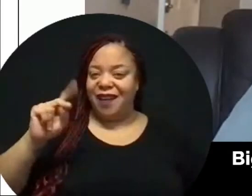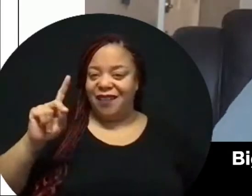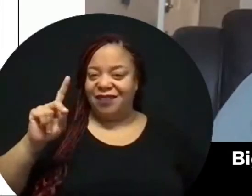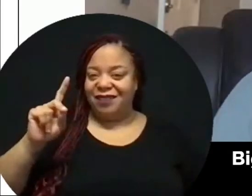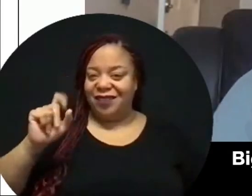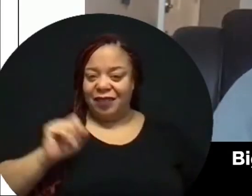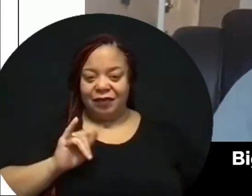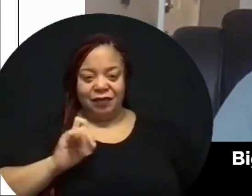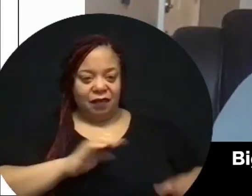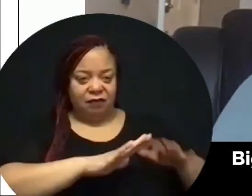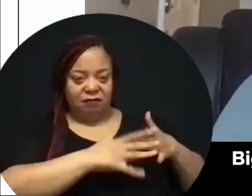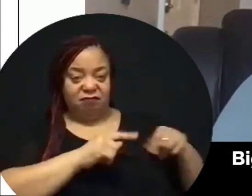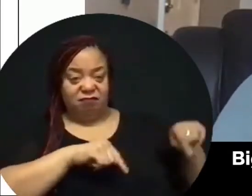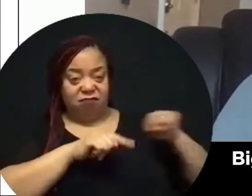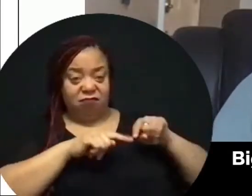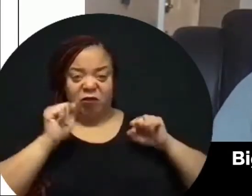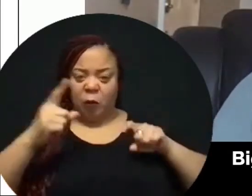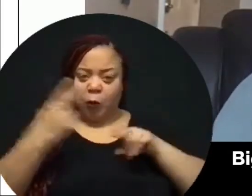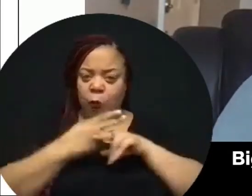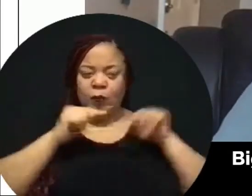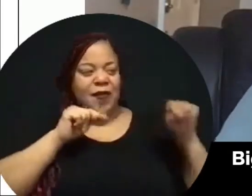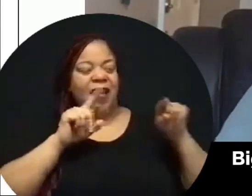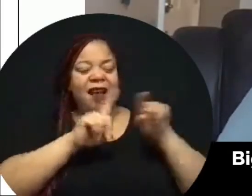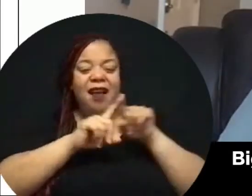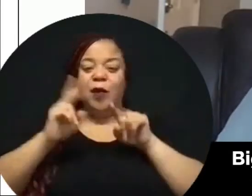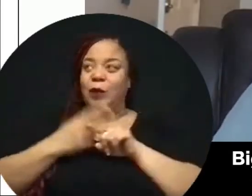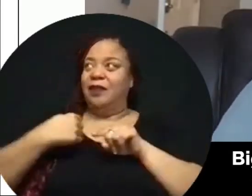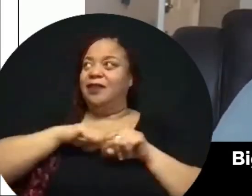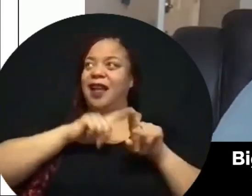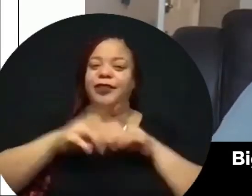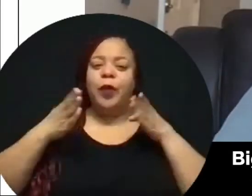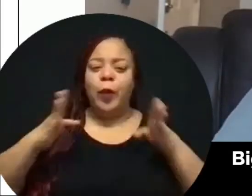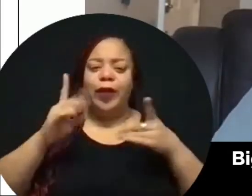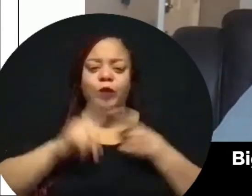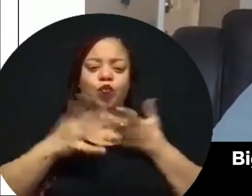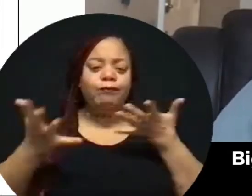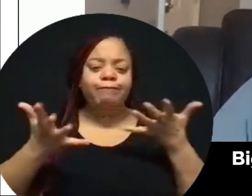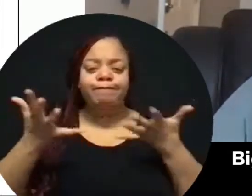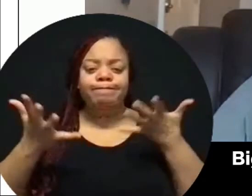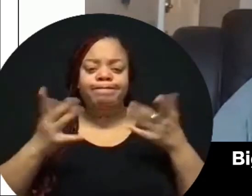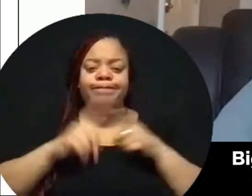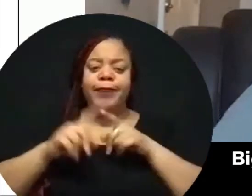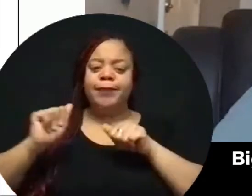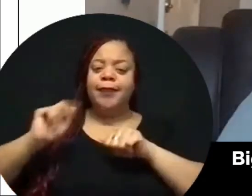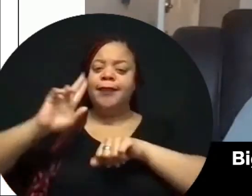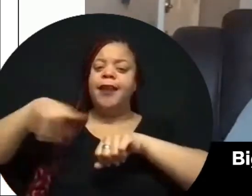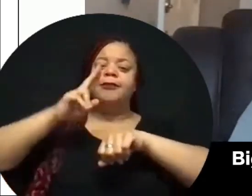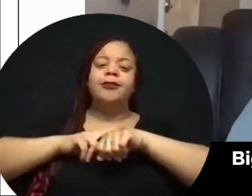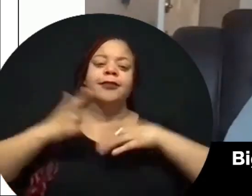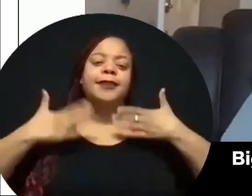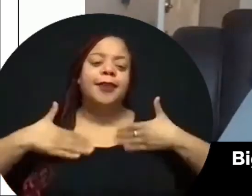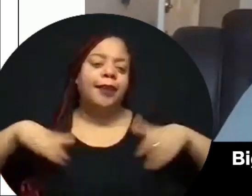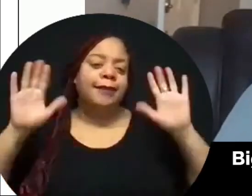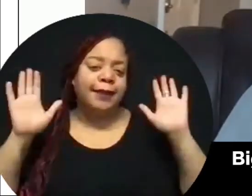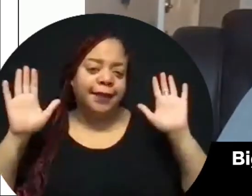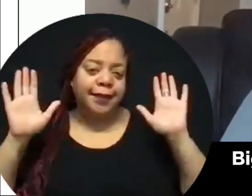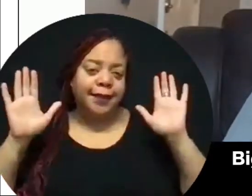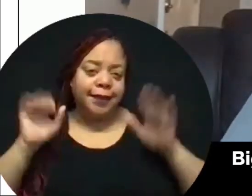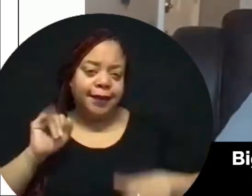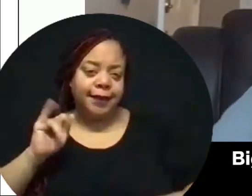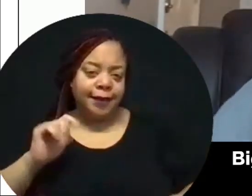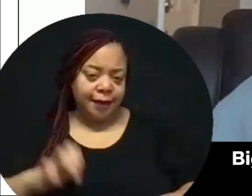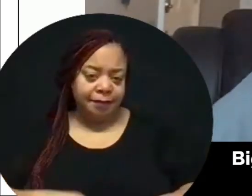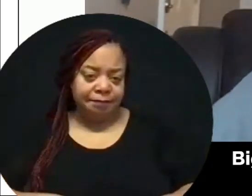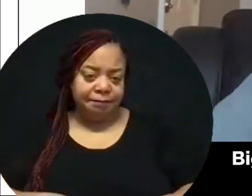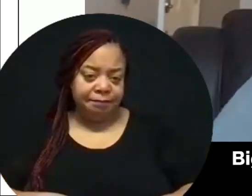It's very much with intent. Because we can see that not just like by where they put us and how polluted that land is when we're